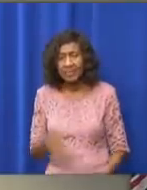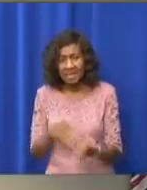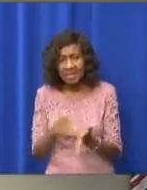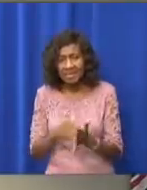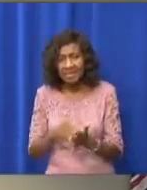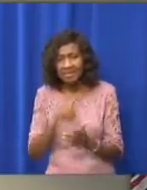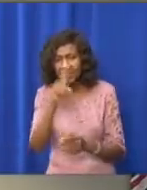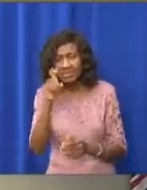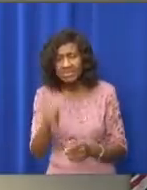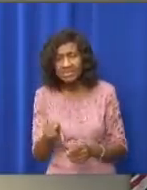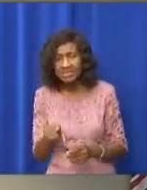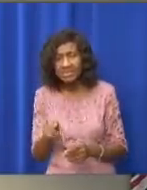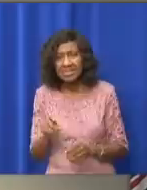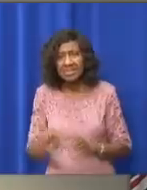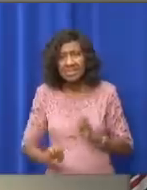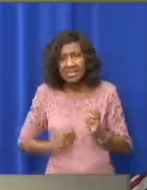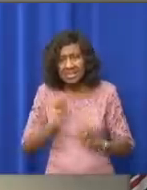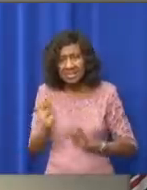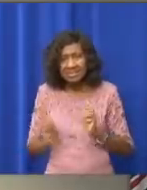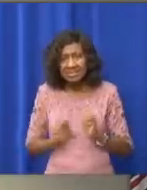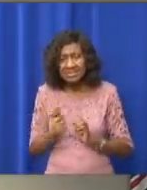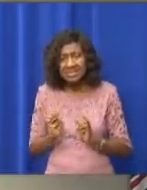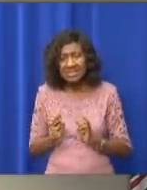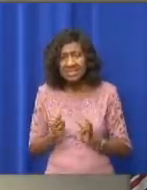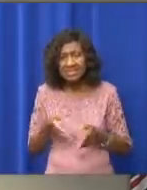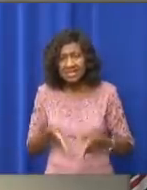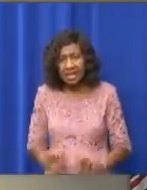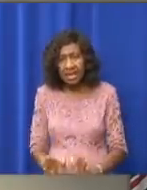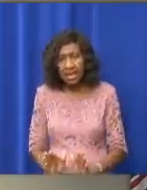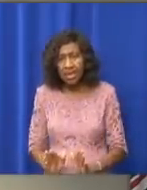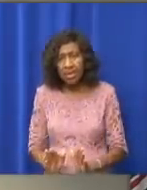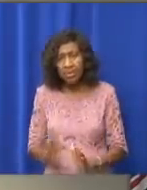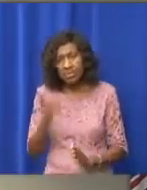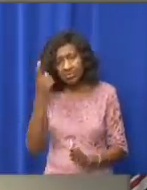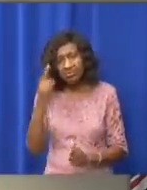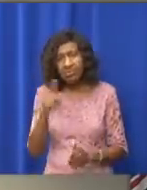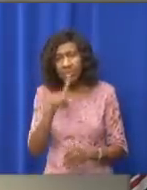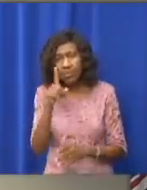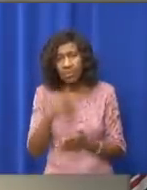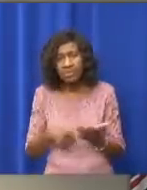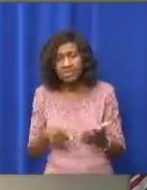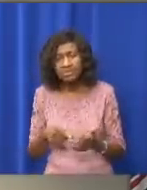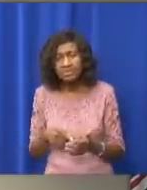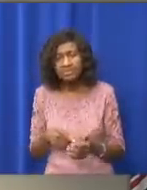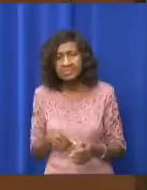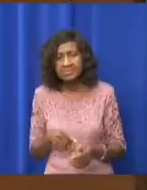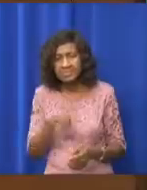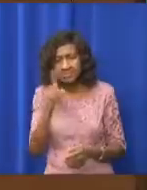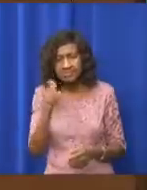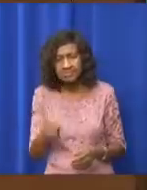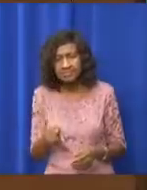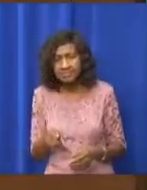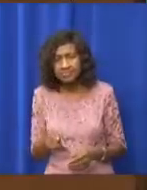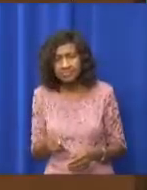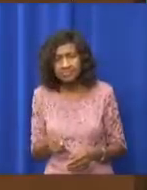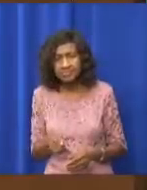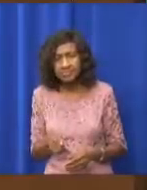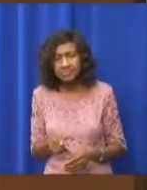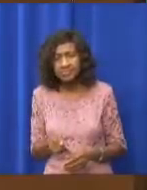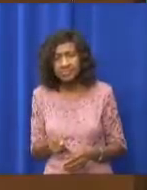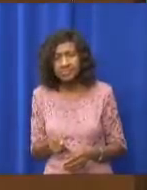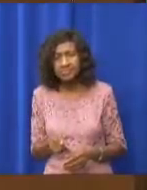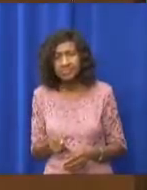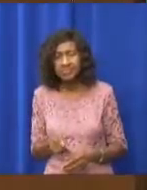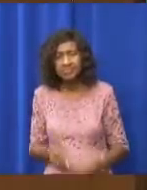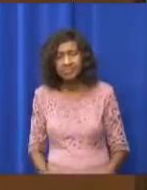again, exercise will be allowed on what days for what persons? Okay, so it breaks up, and I suppose this is just to